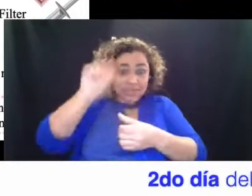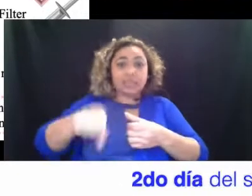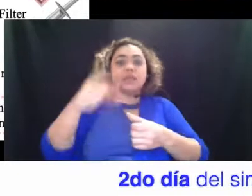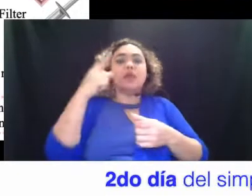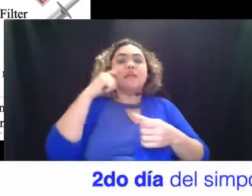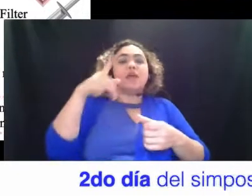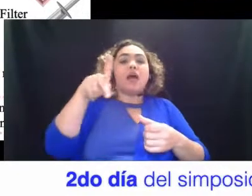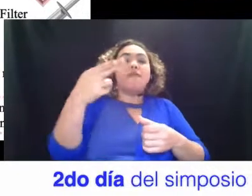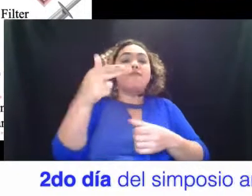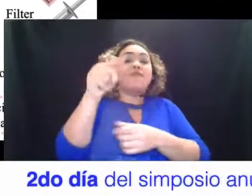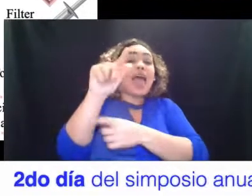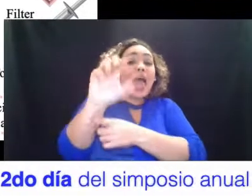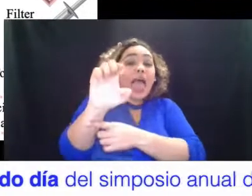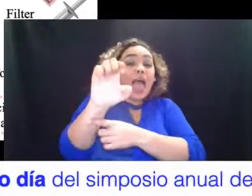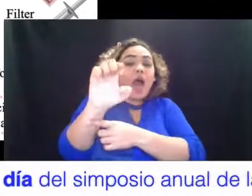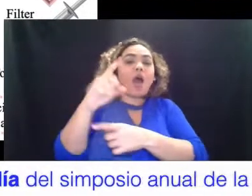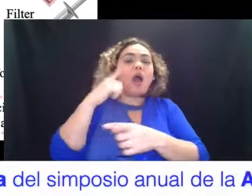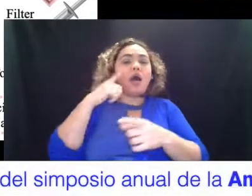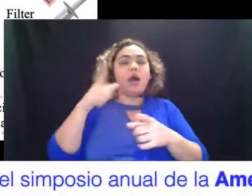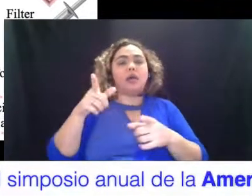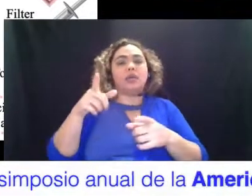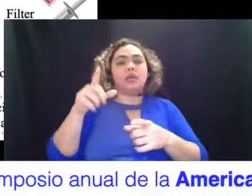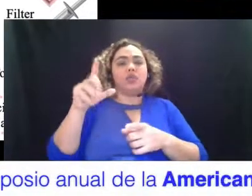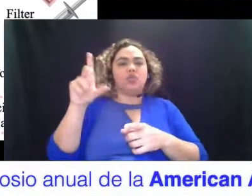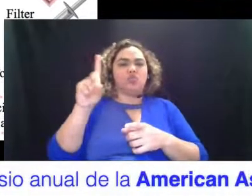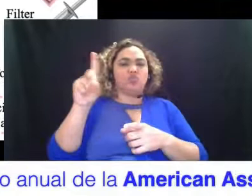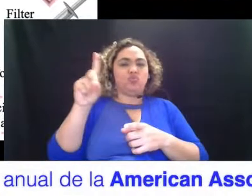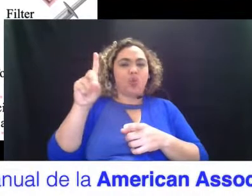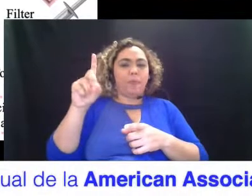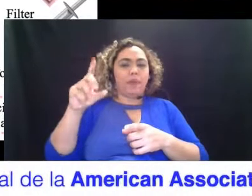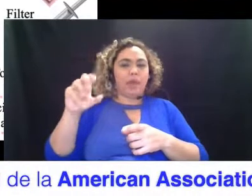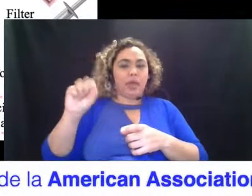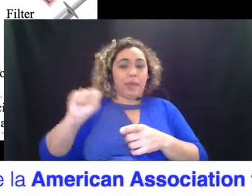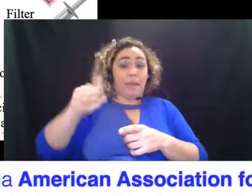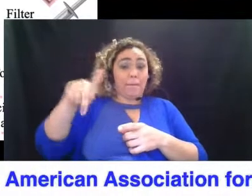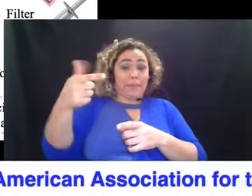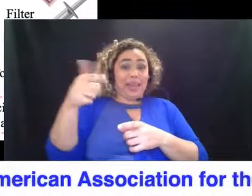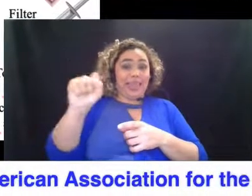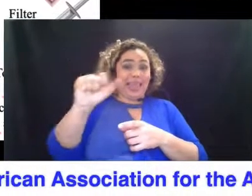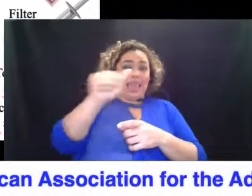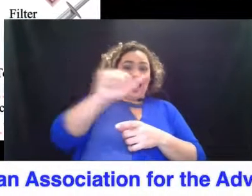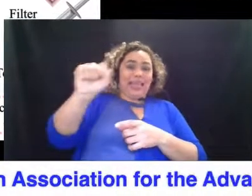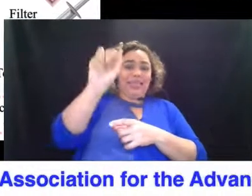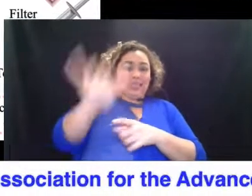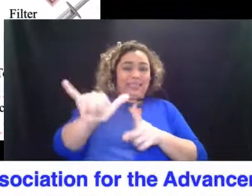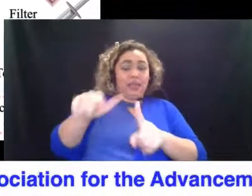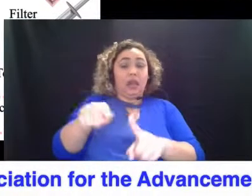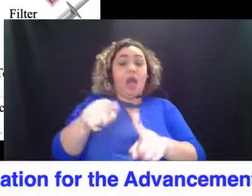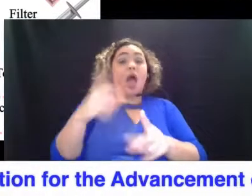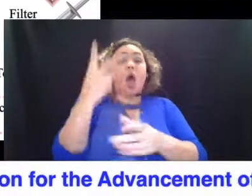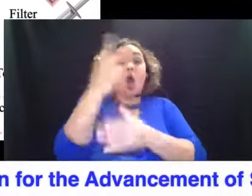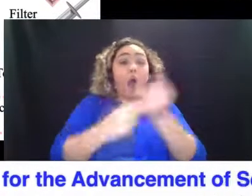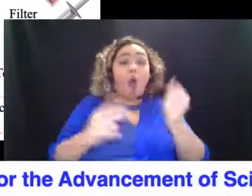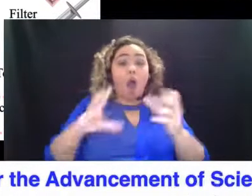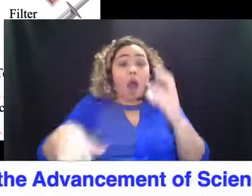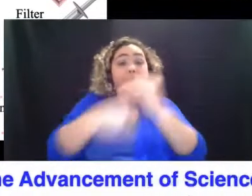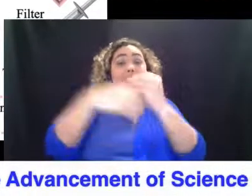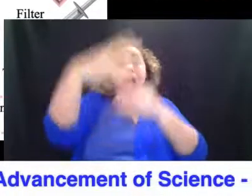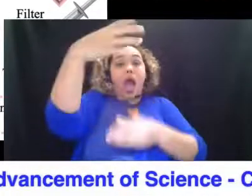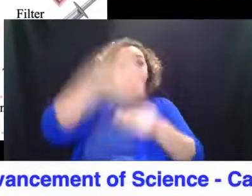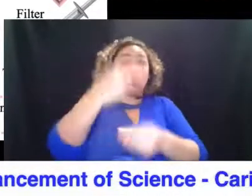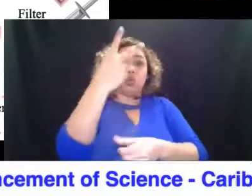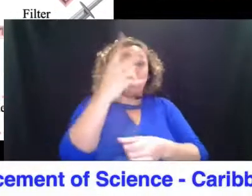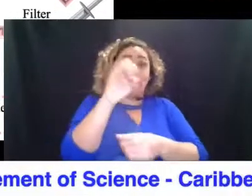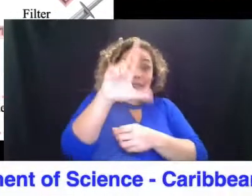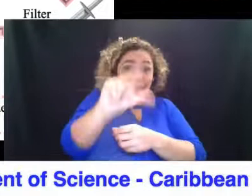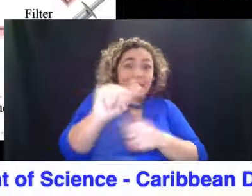phages, plague assay or drop assay. In the plague assay, the phage and the bacteria will added to the top agar and then